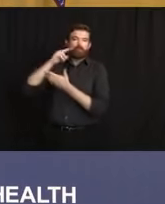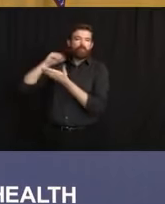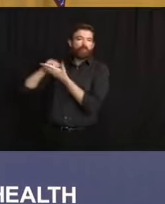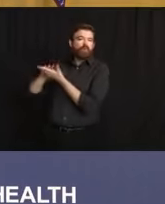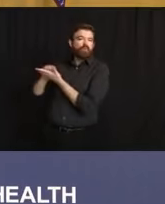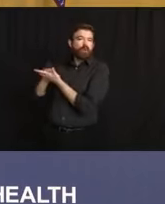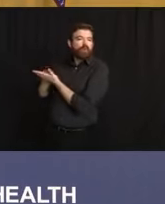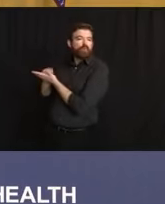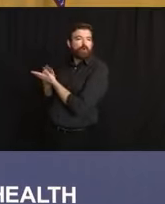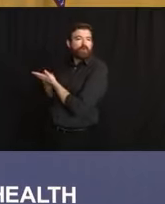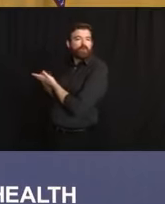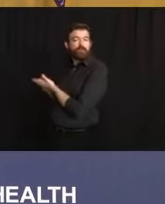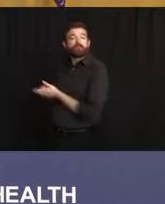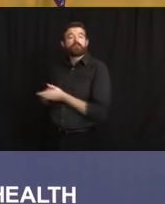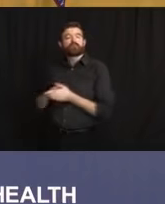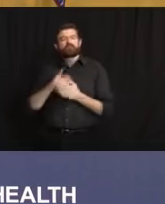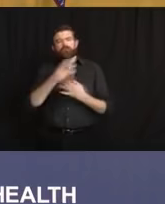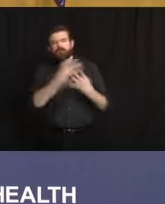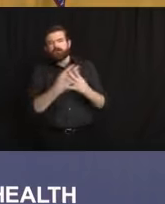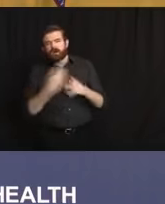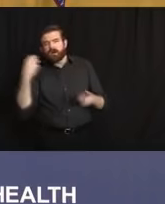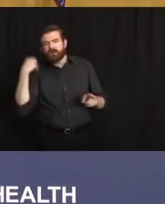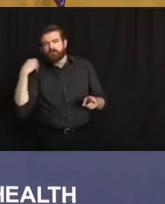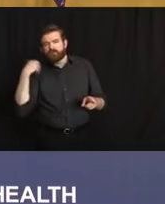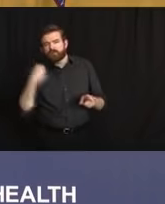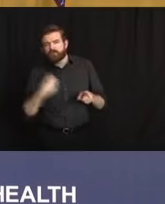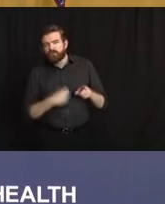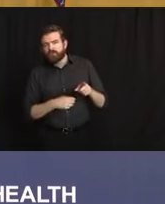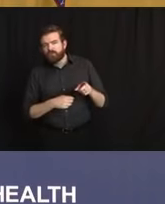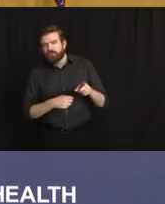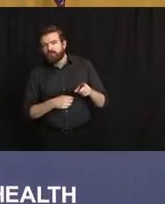Sure. Prospectively, corrections officers are law enforcement